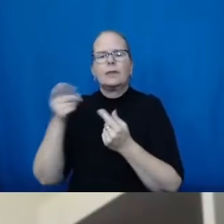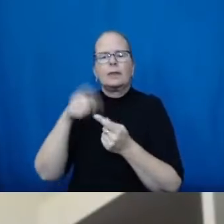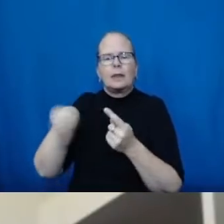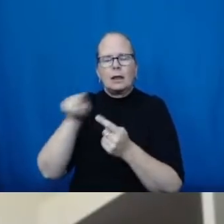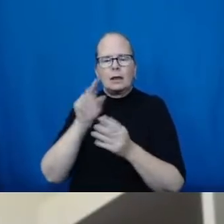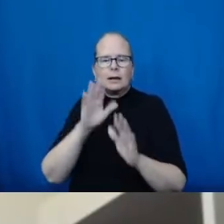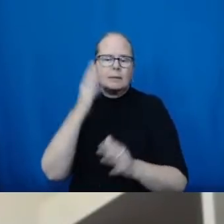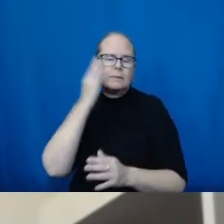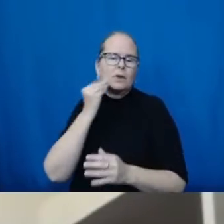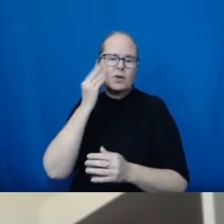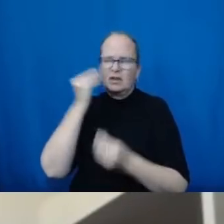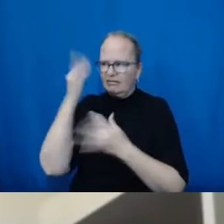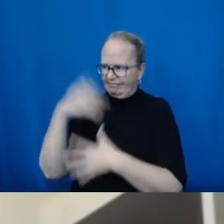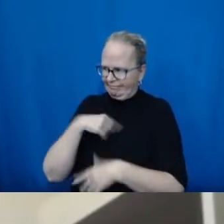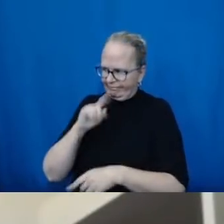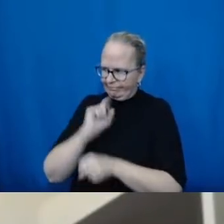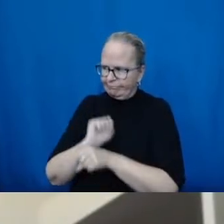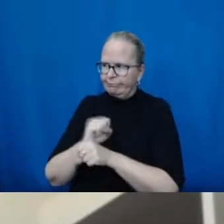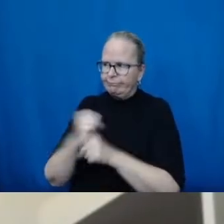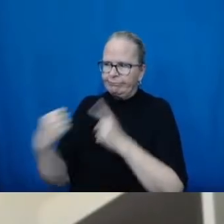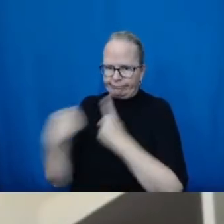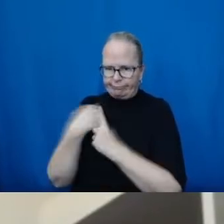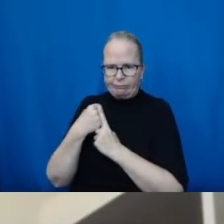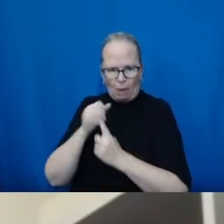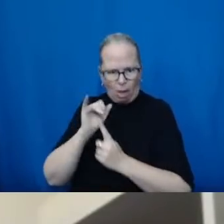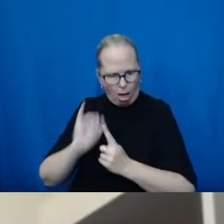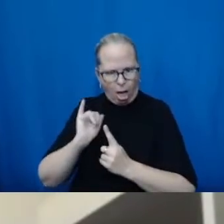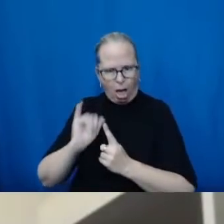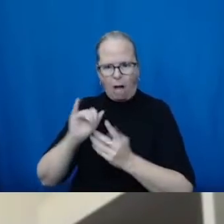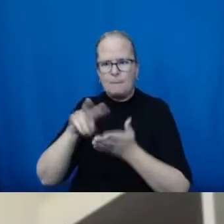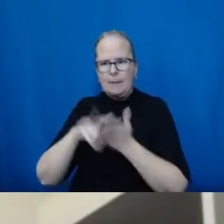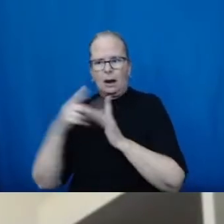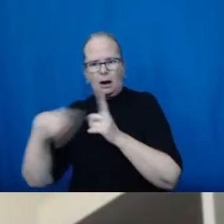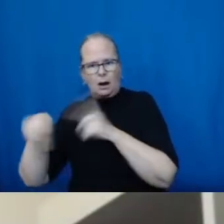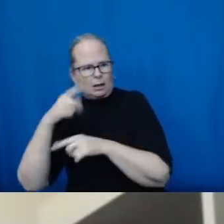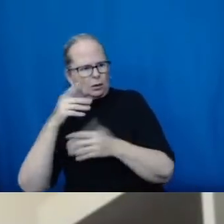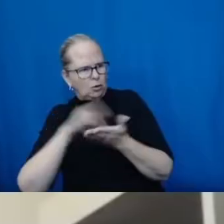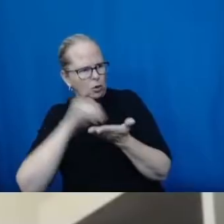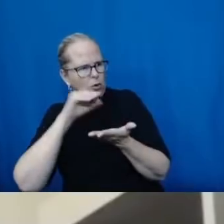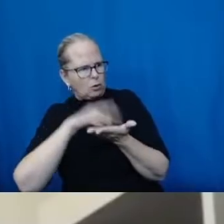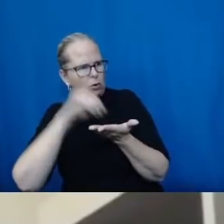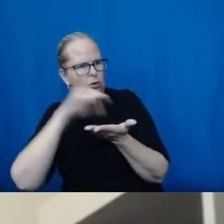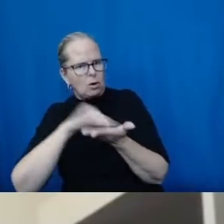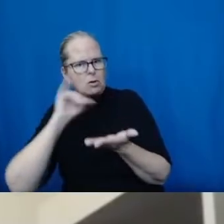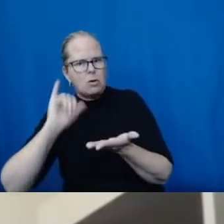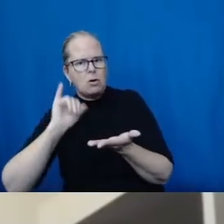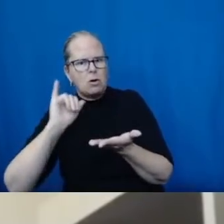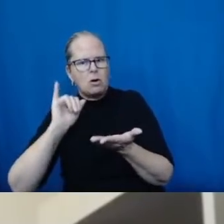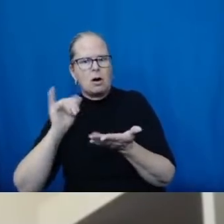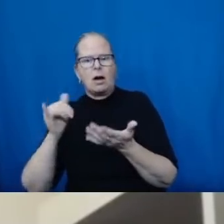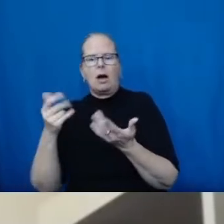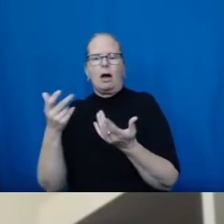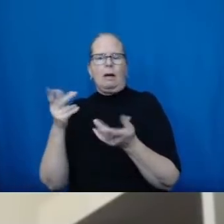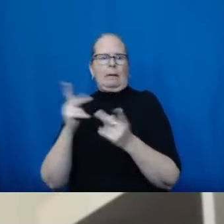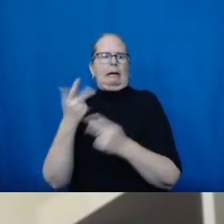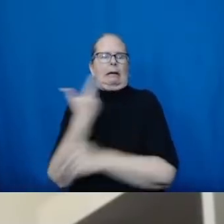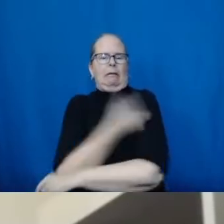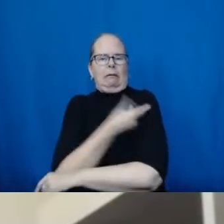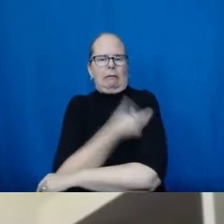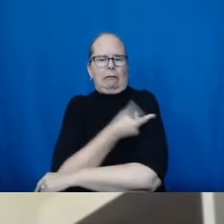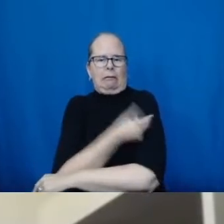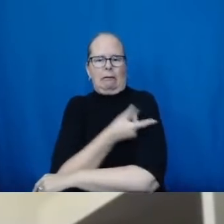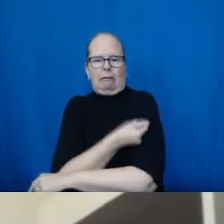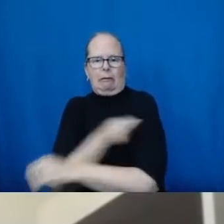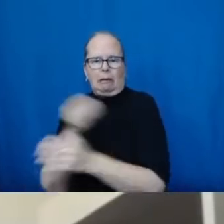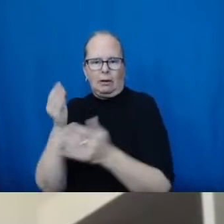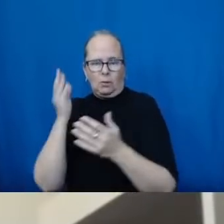more effective person for them to speak to about addressing that misinformation than a healthcare worker if that's someone that they don't trust. If it's